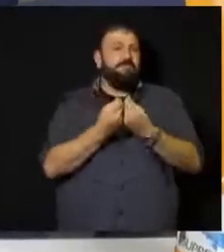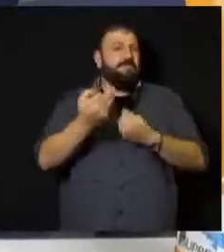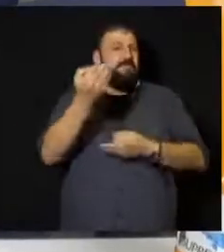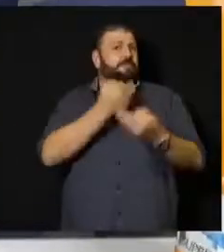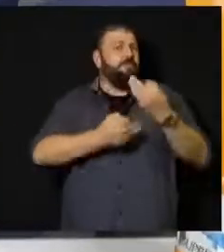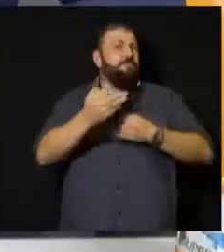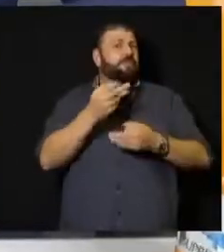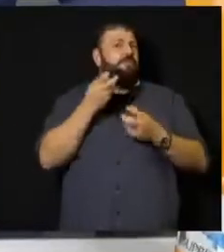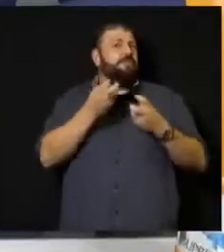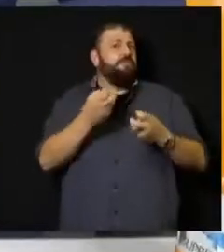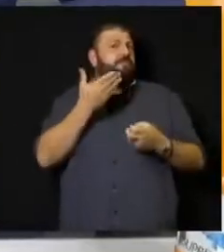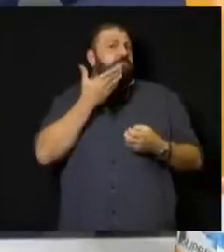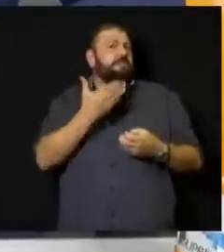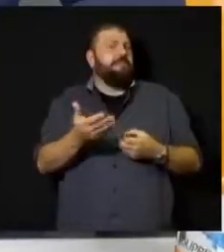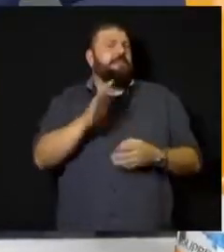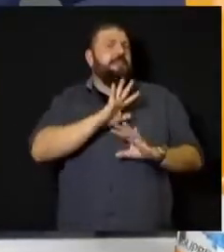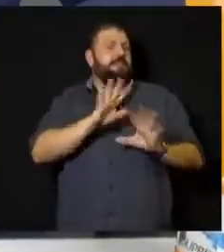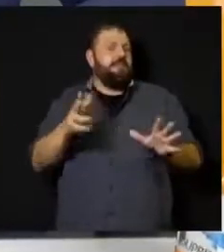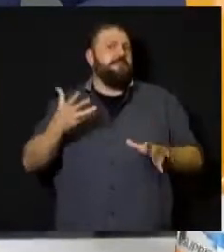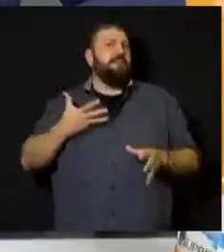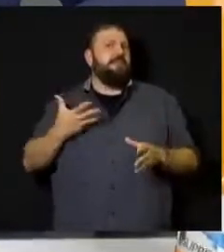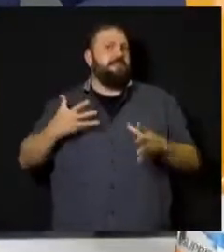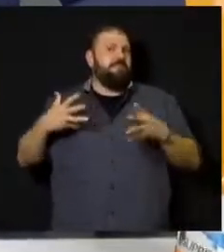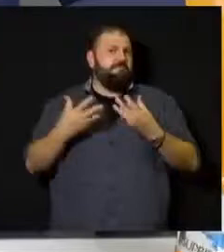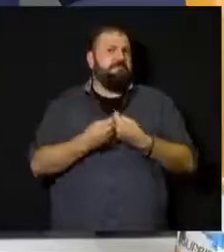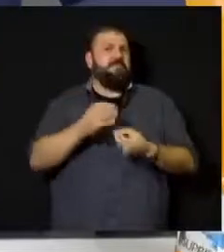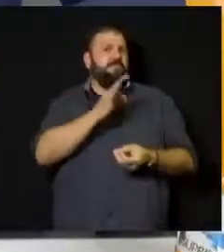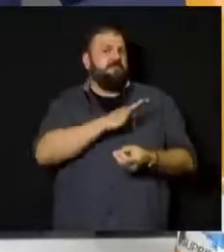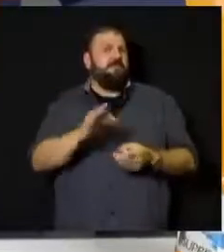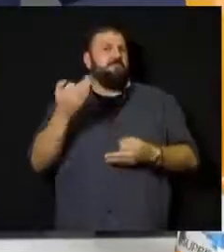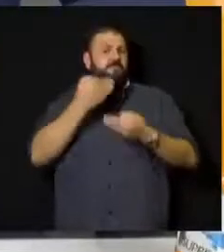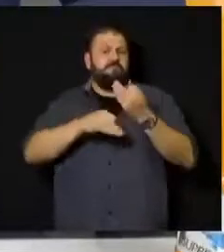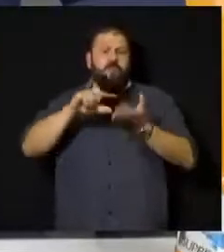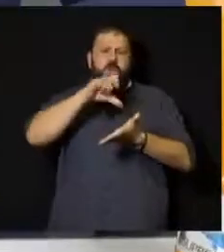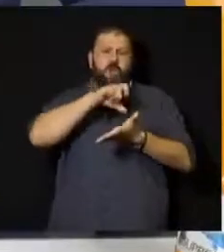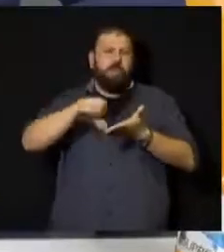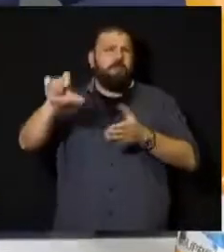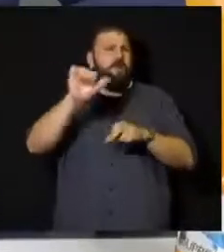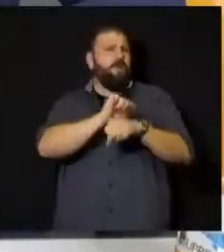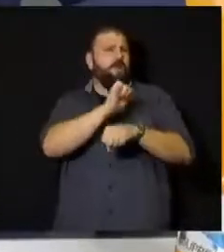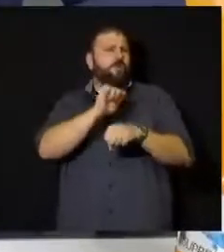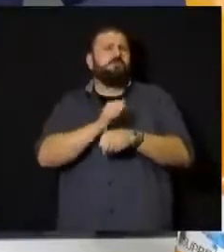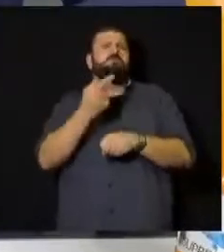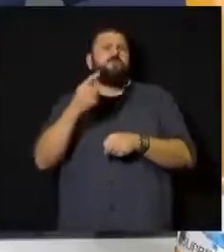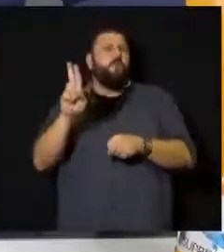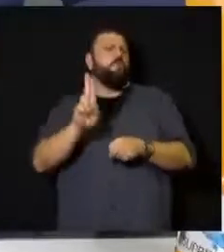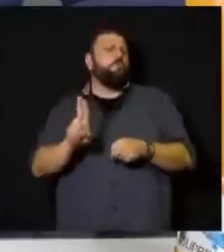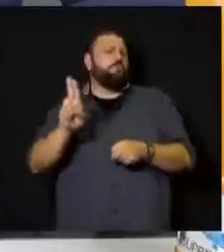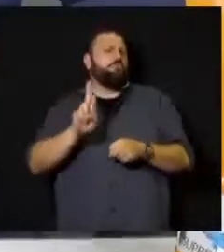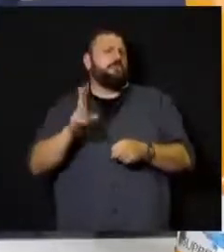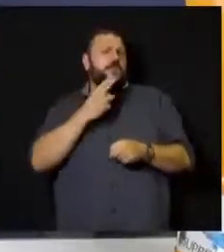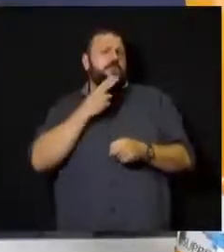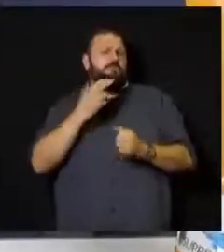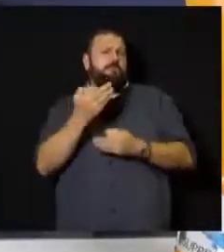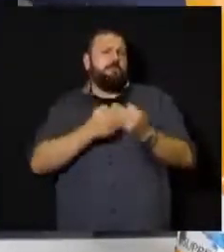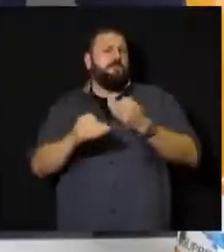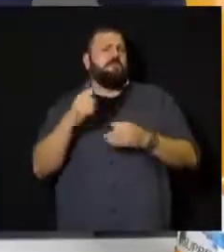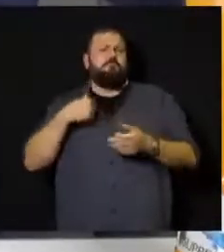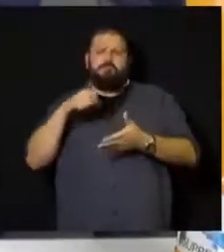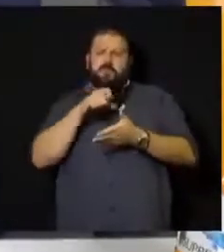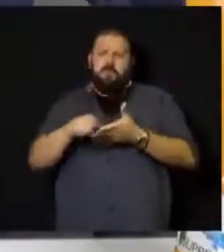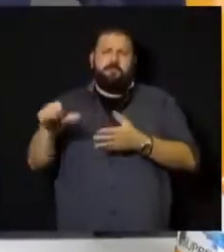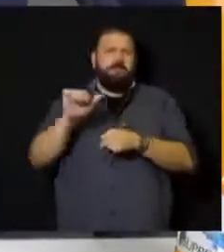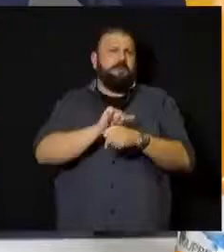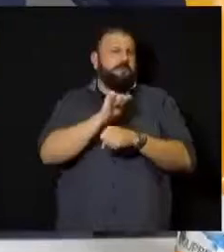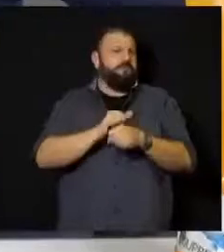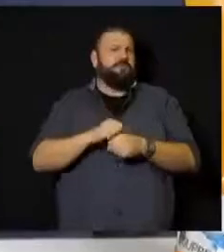of work, plus what we had already saved by the retail. We purchased our first vehicle. Well, it was a used vehicle,